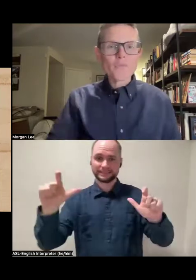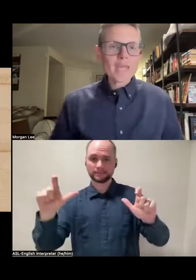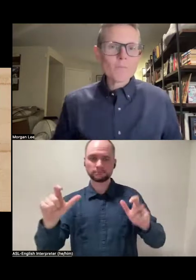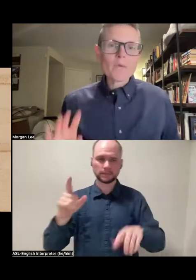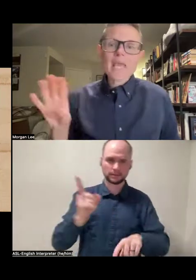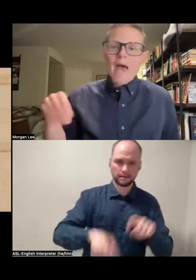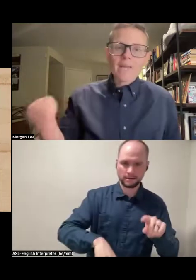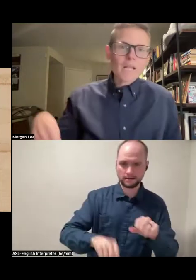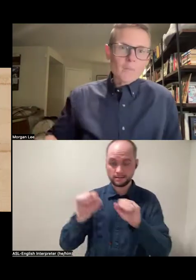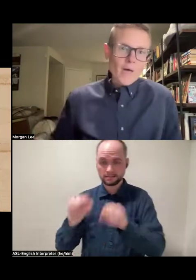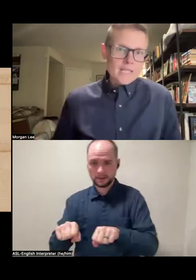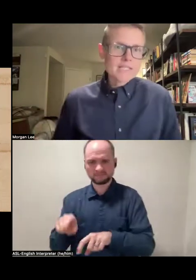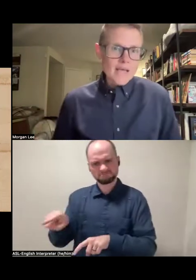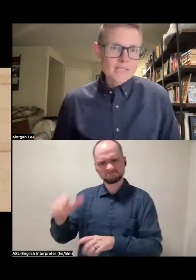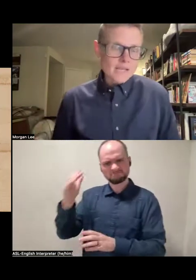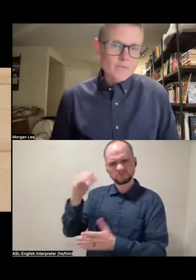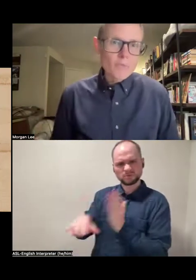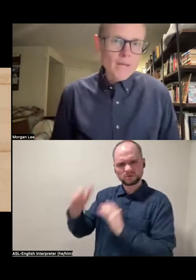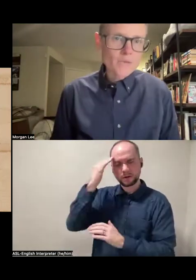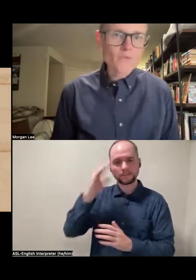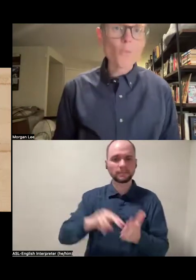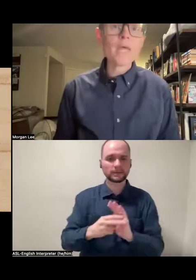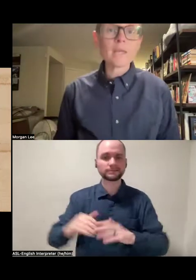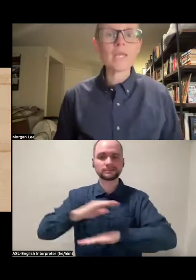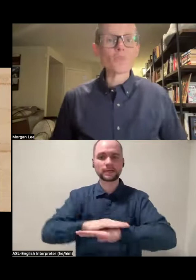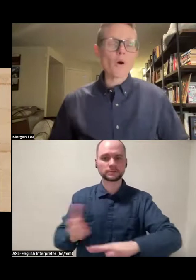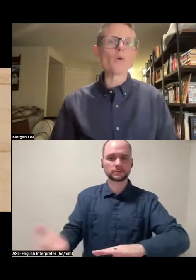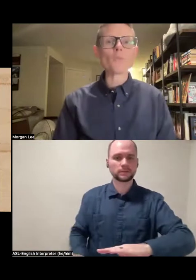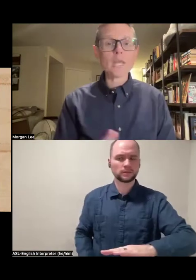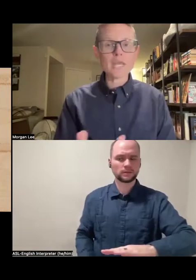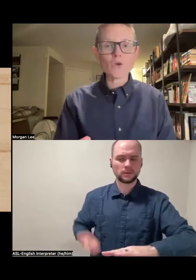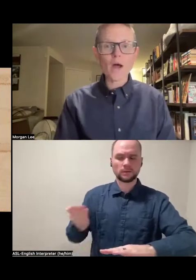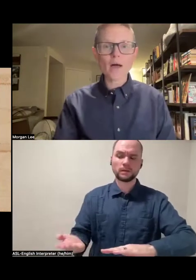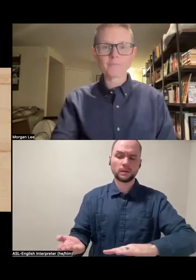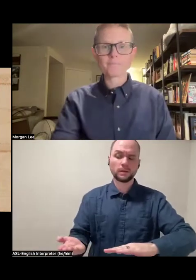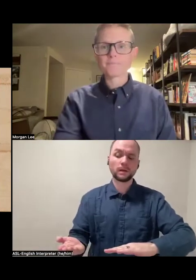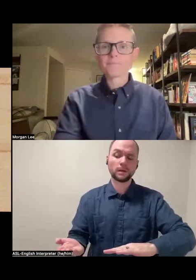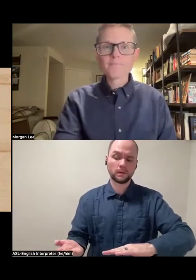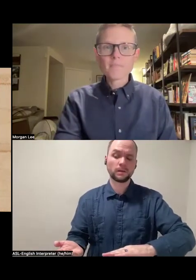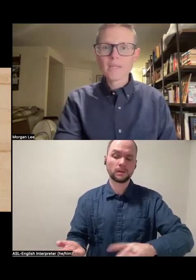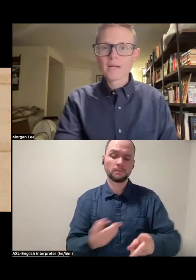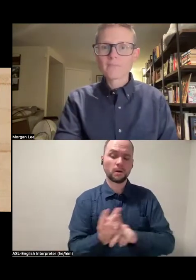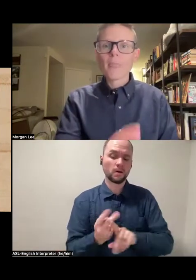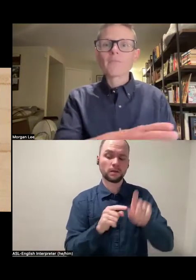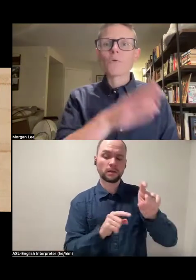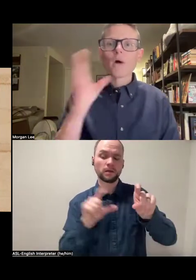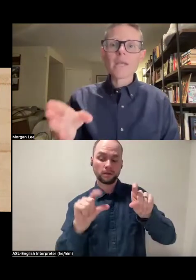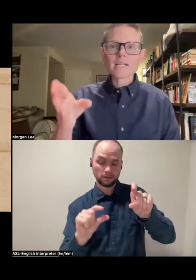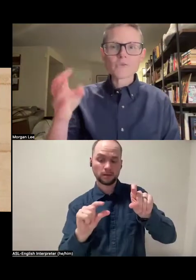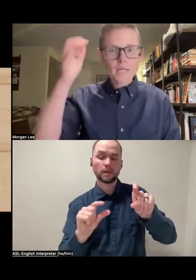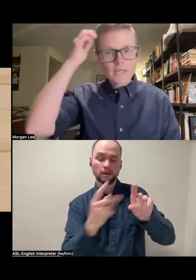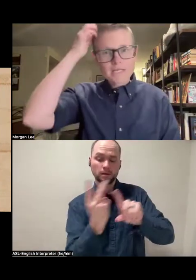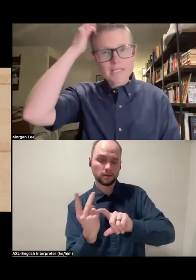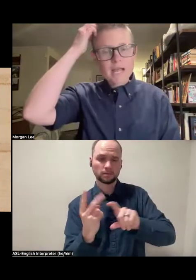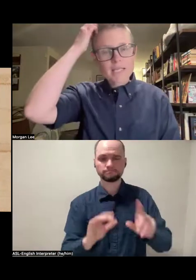a visual that he had available at his desk as a reminder of when he could borrow and when he could not. The one